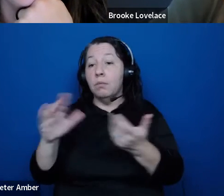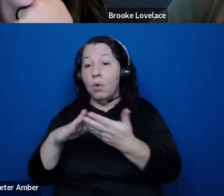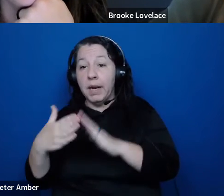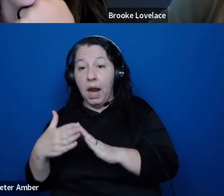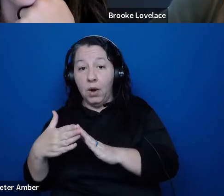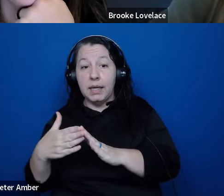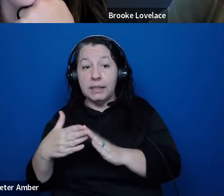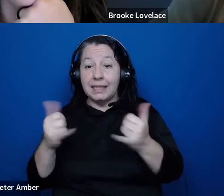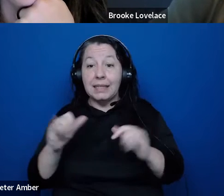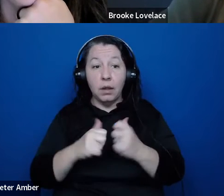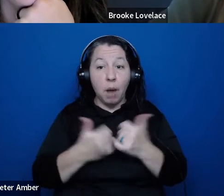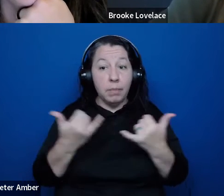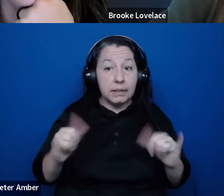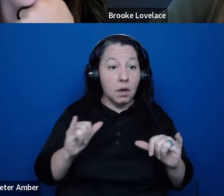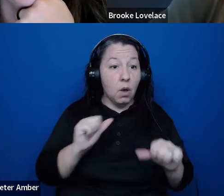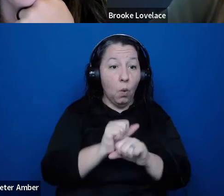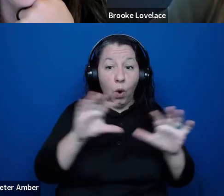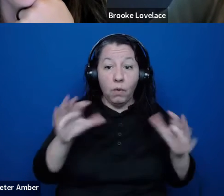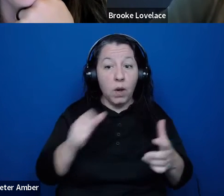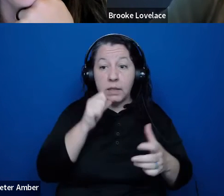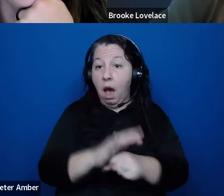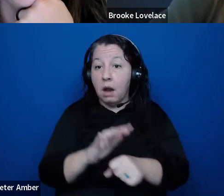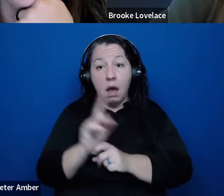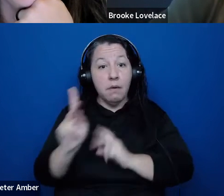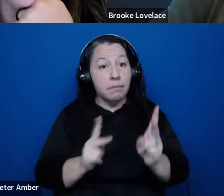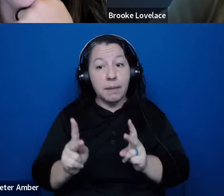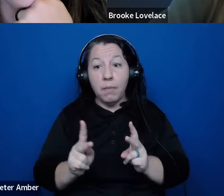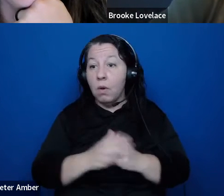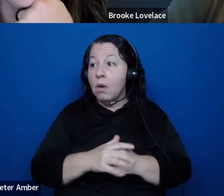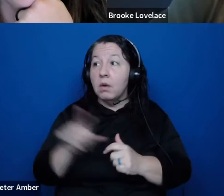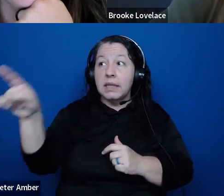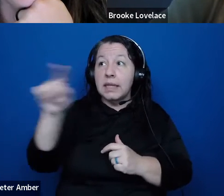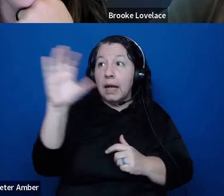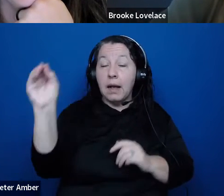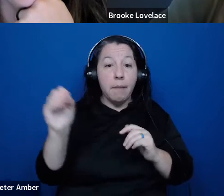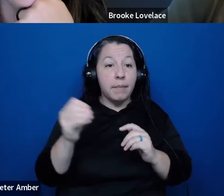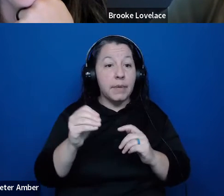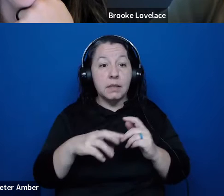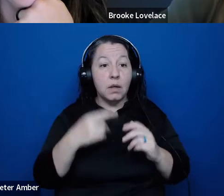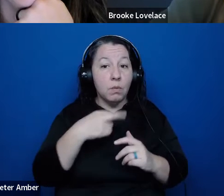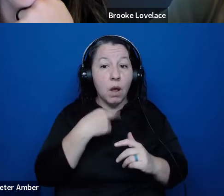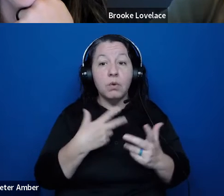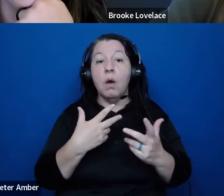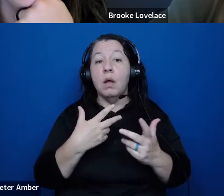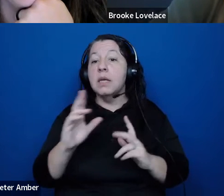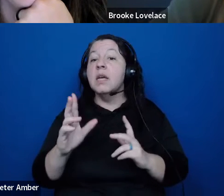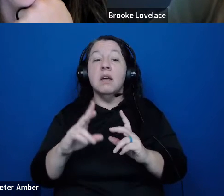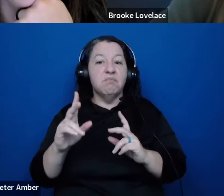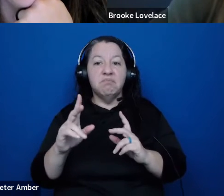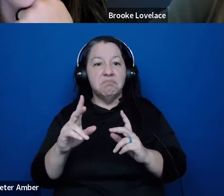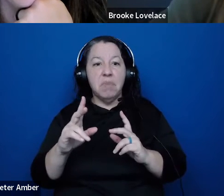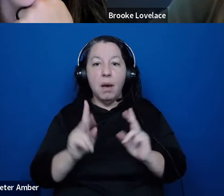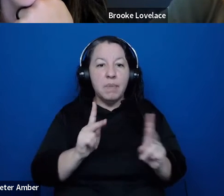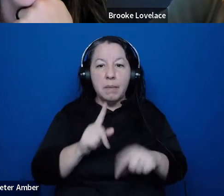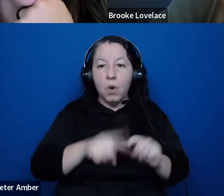We still are in a workforce crisis where folks are struggling to find the right supports that they need to be in the community. We still want to support an